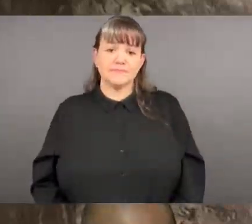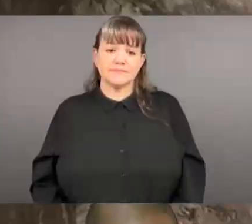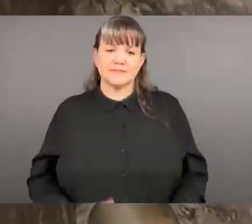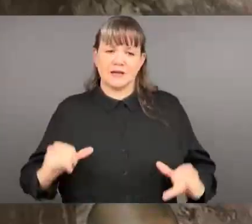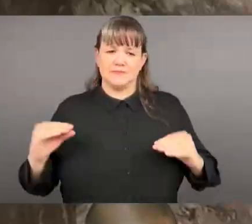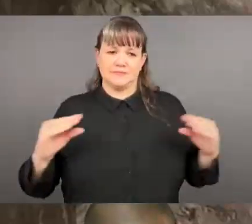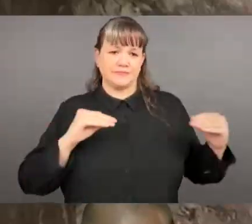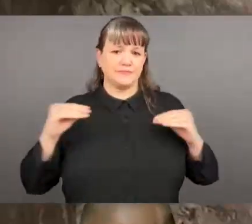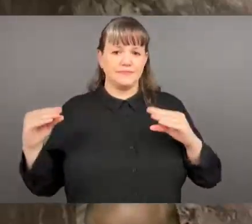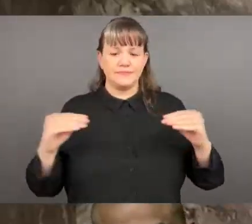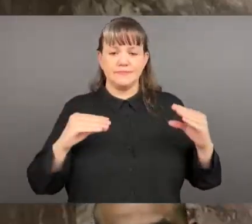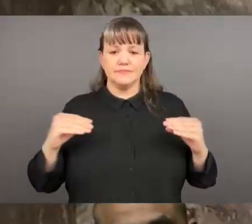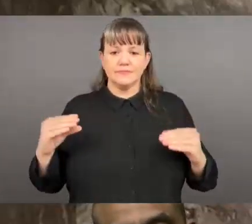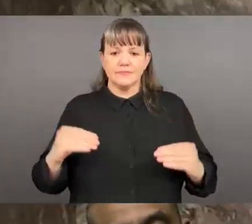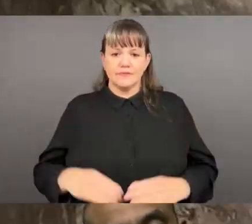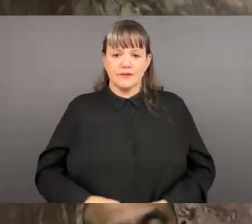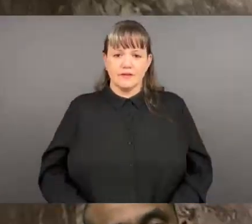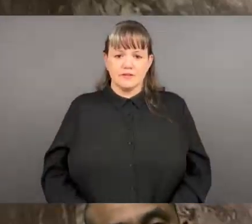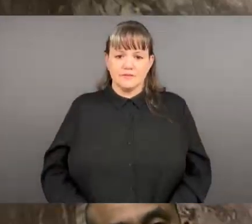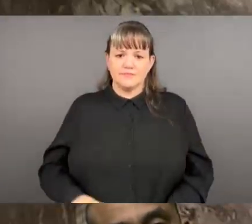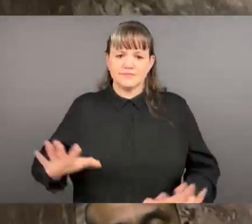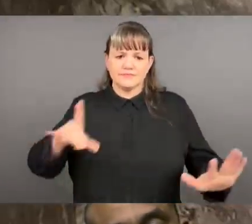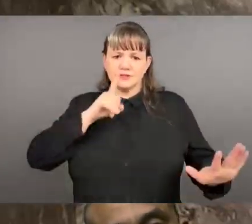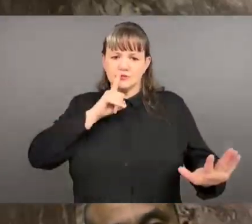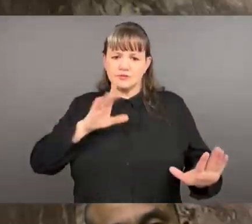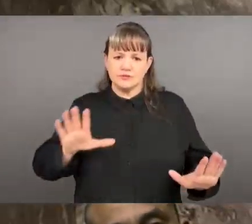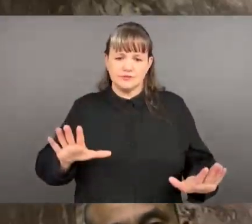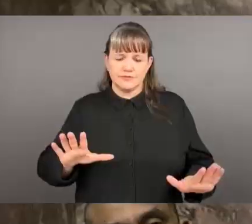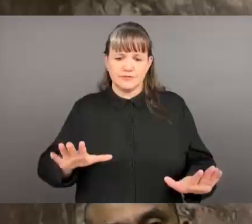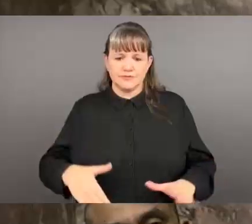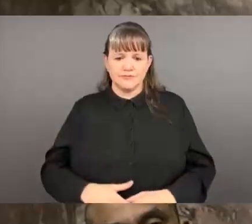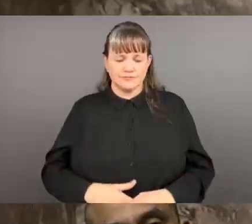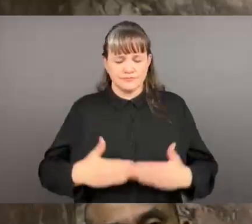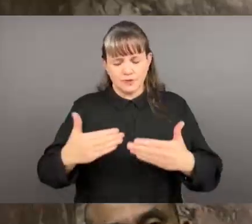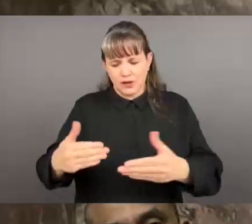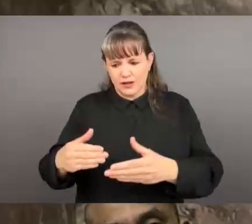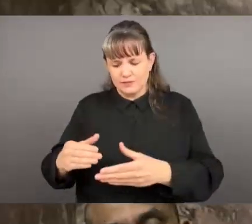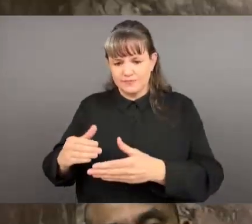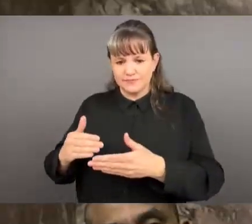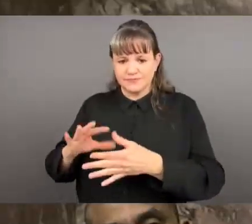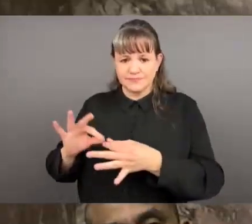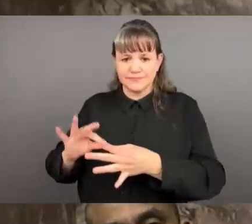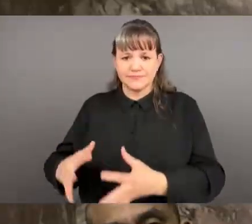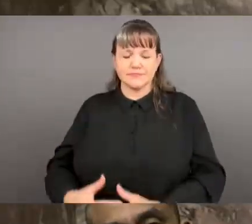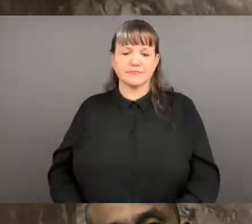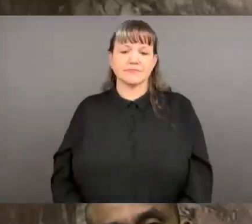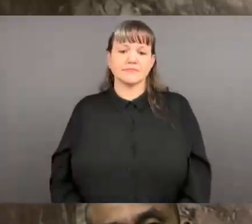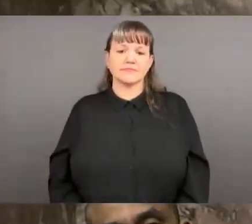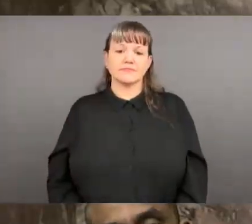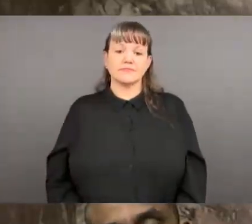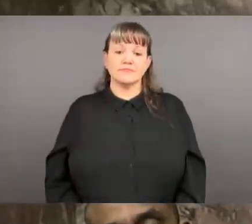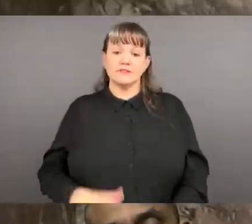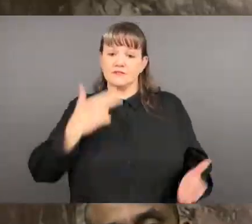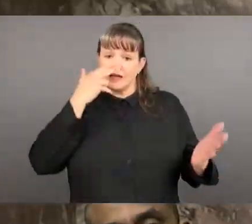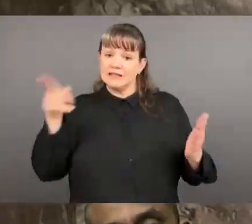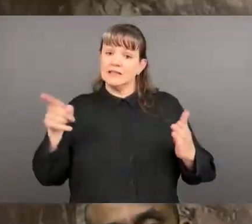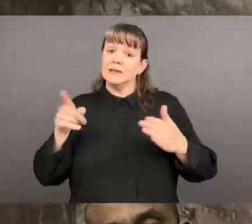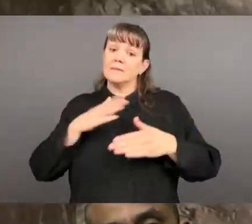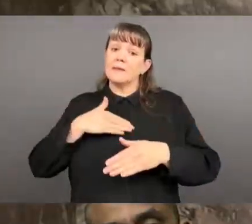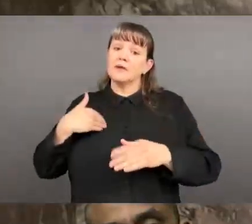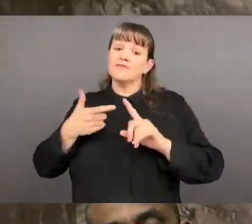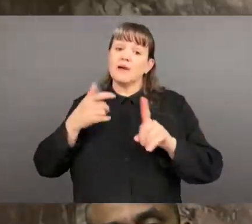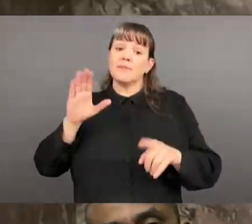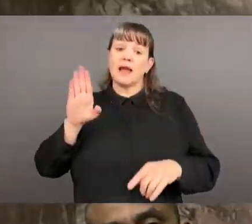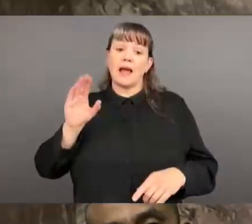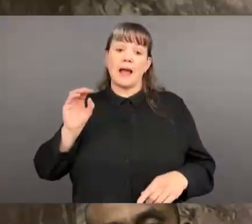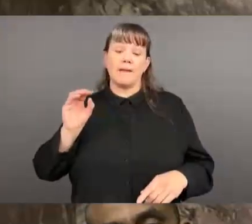Minister will continue. Thank you, Honourable Speaker. It's funny the member from Abbotsford said it sounds like a yes to him, because when I look at the